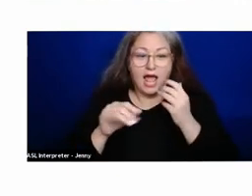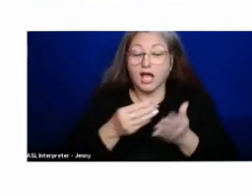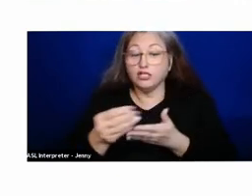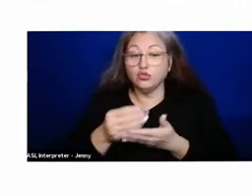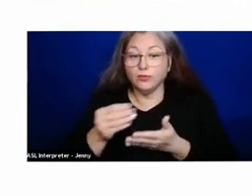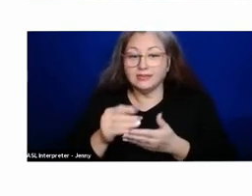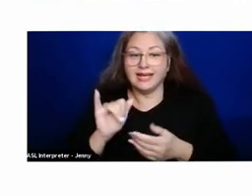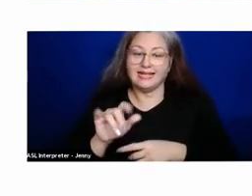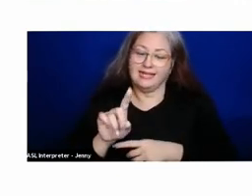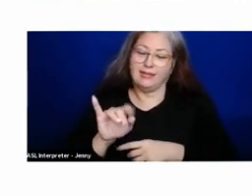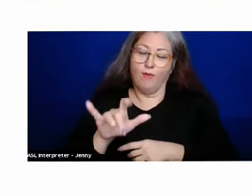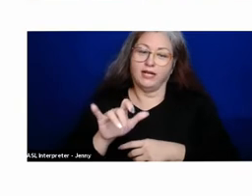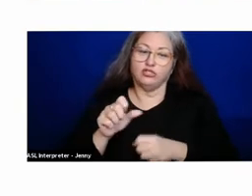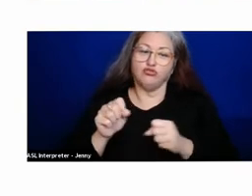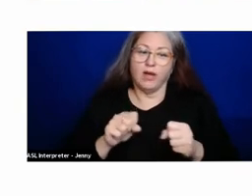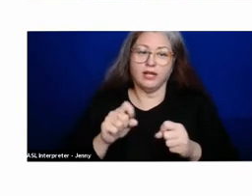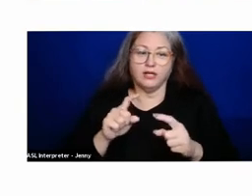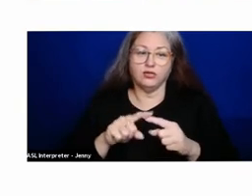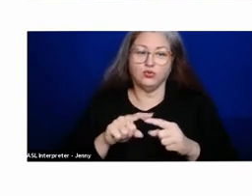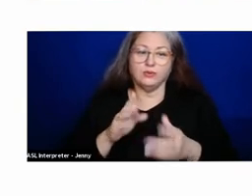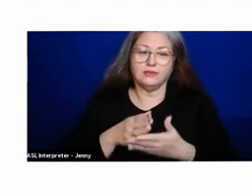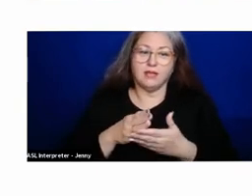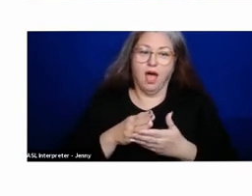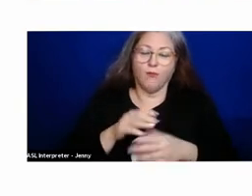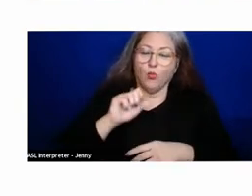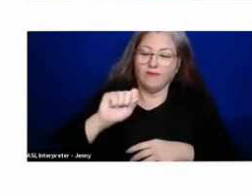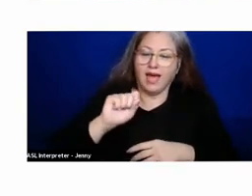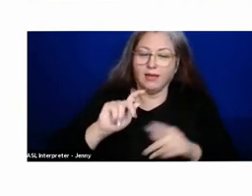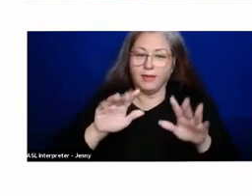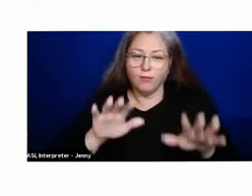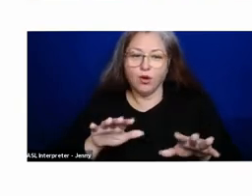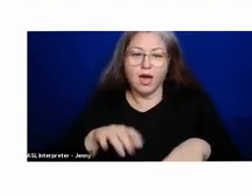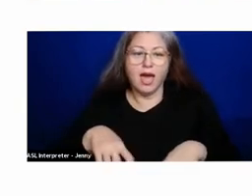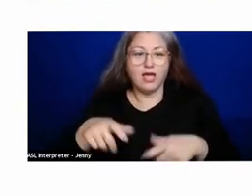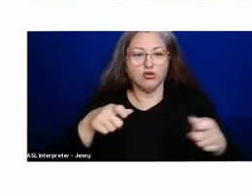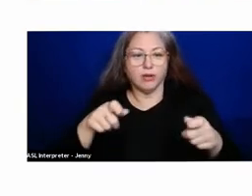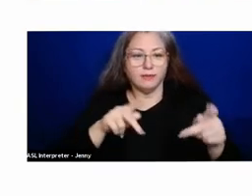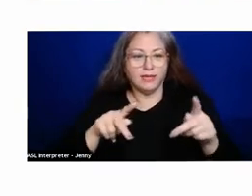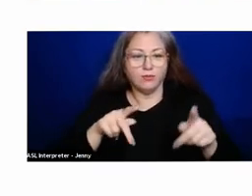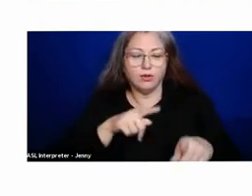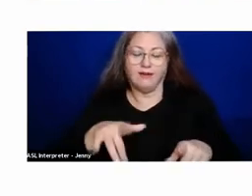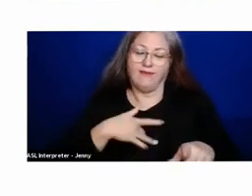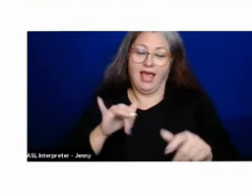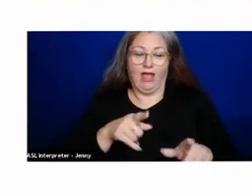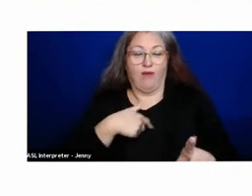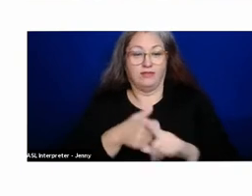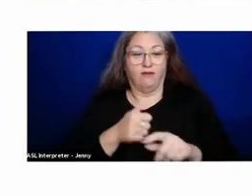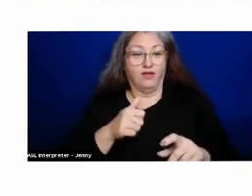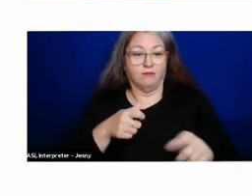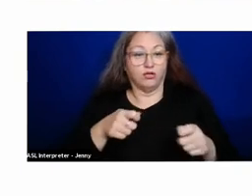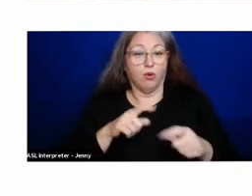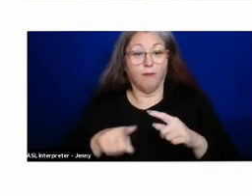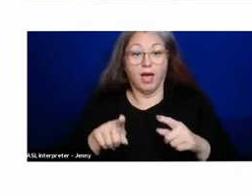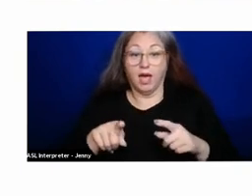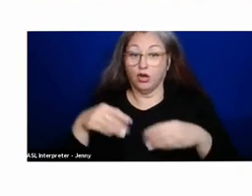rebellion, pacifies the masses, and creates a sense of self-control. I couldn't agree more. The question is, can resale help us